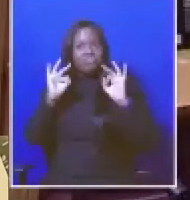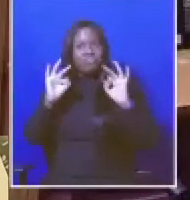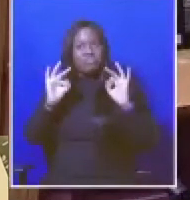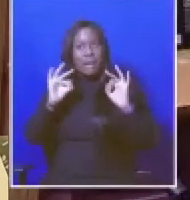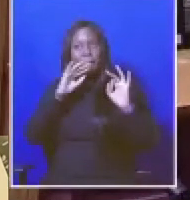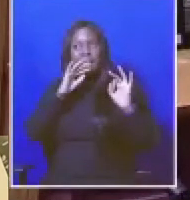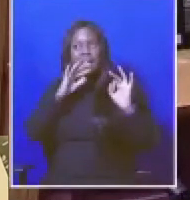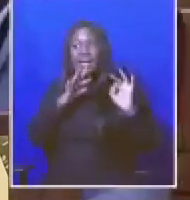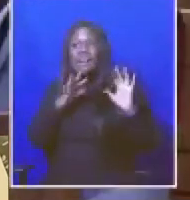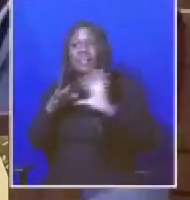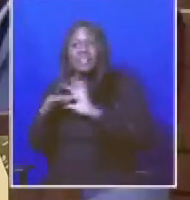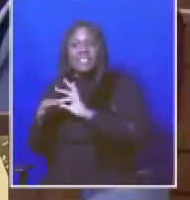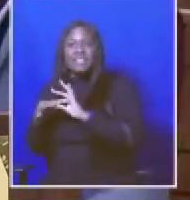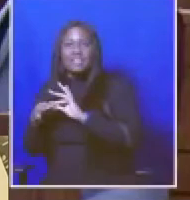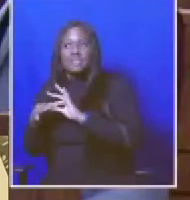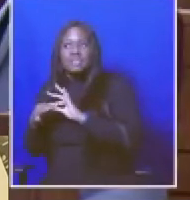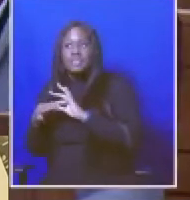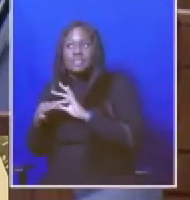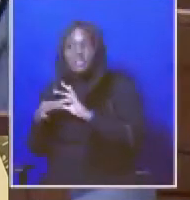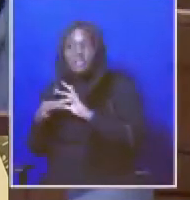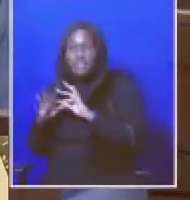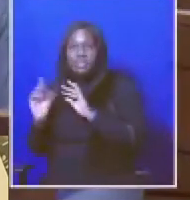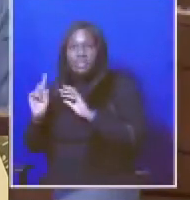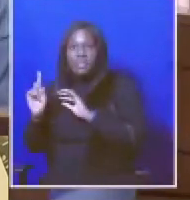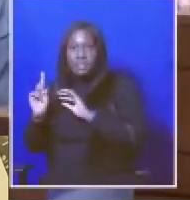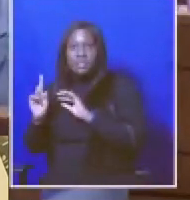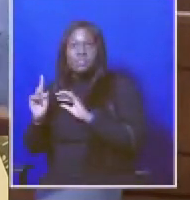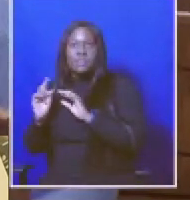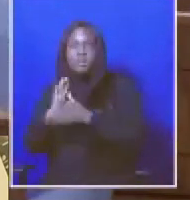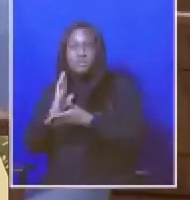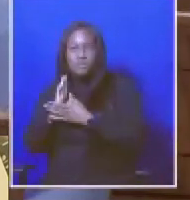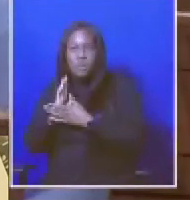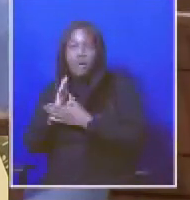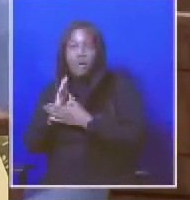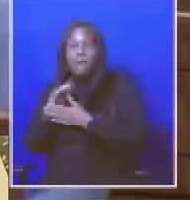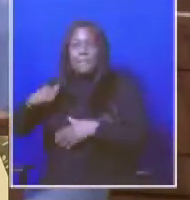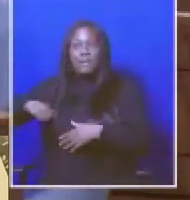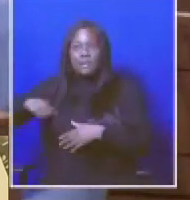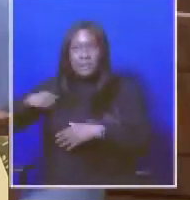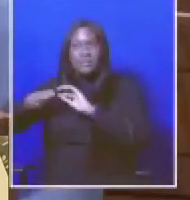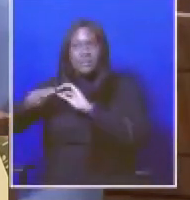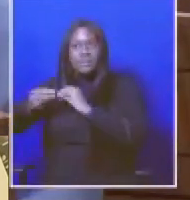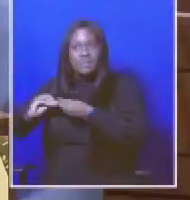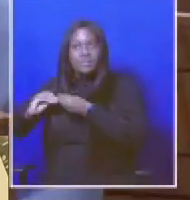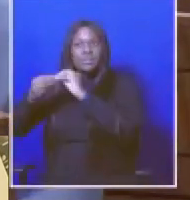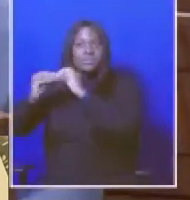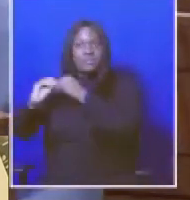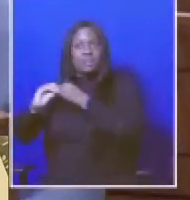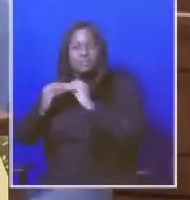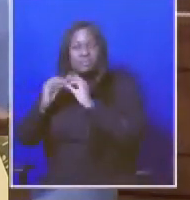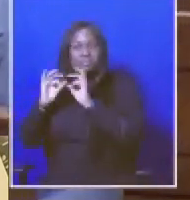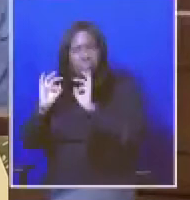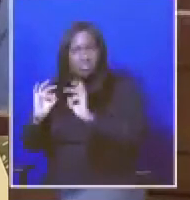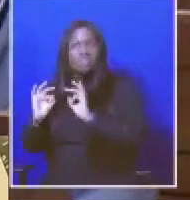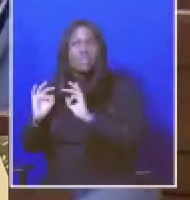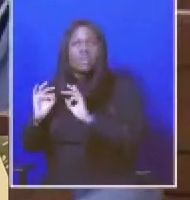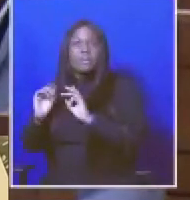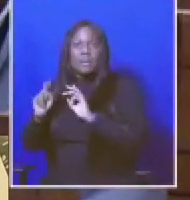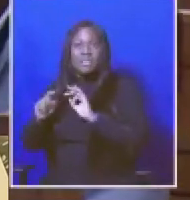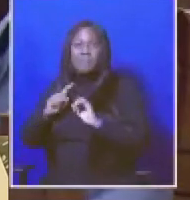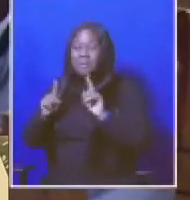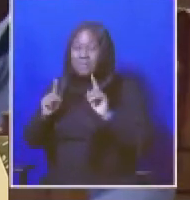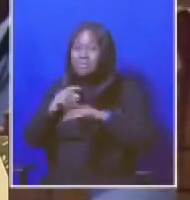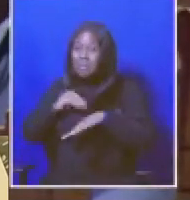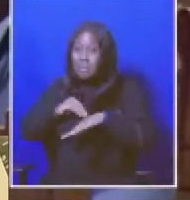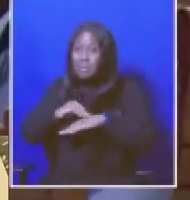of the infrastructure, resources, and maintenance system of municipalities. Municipalities with poor